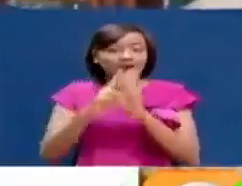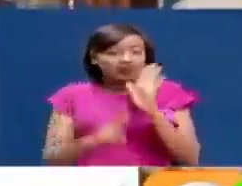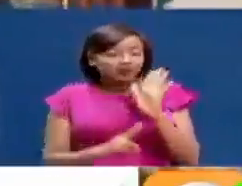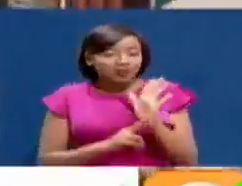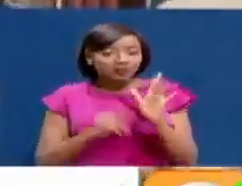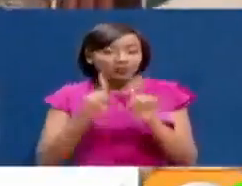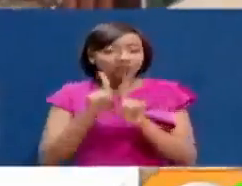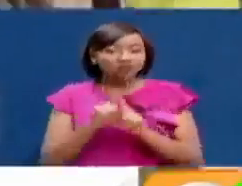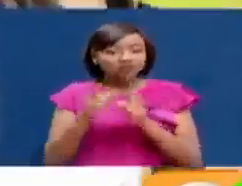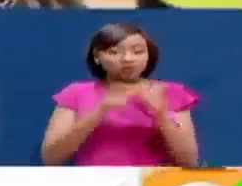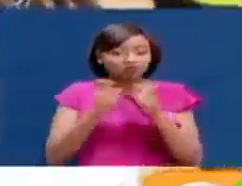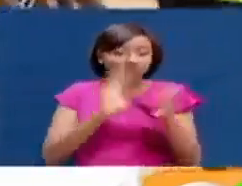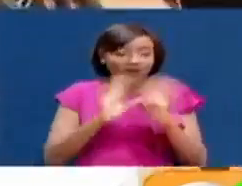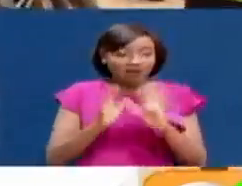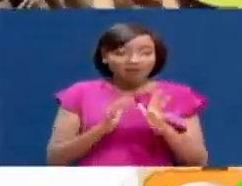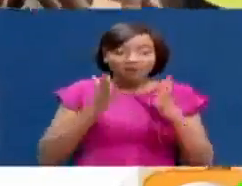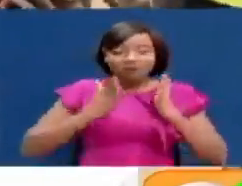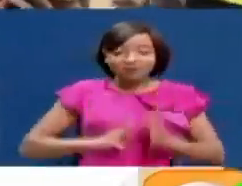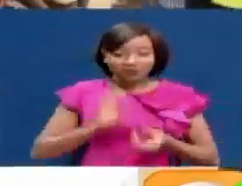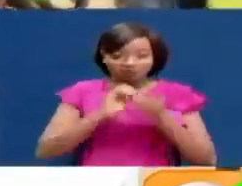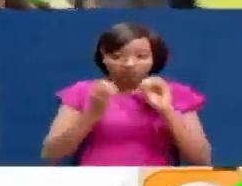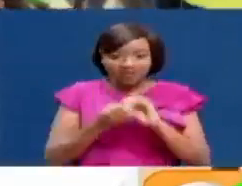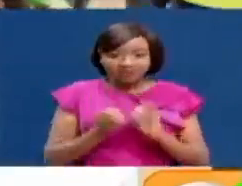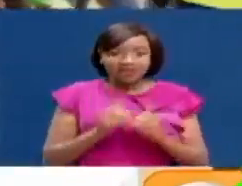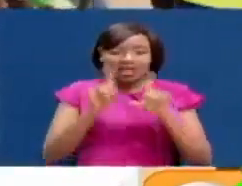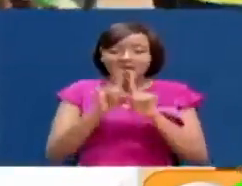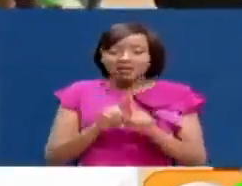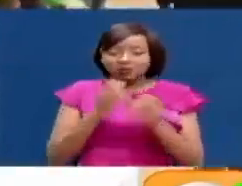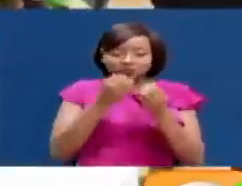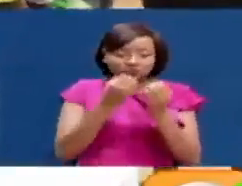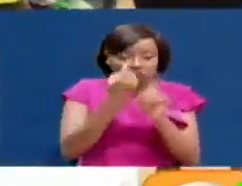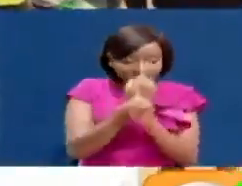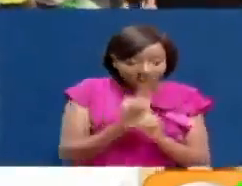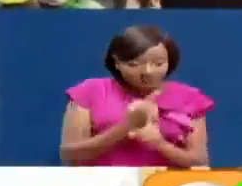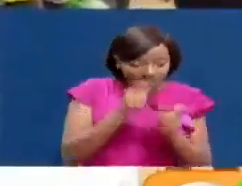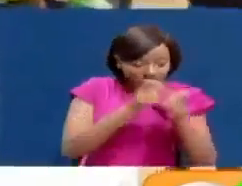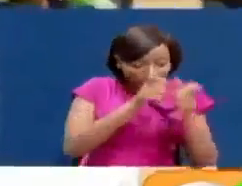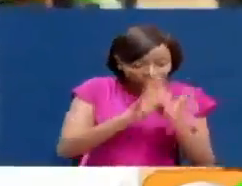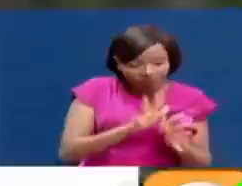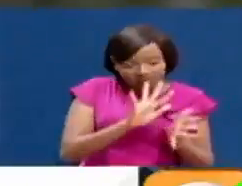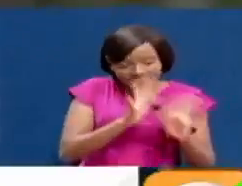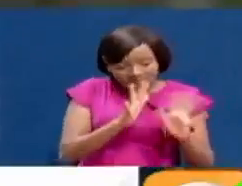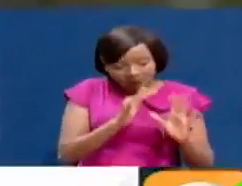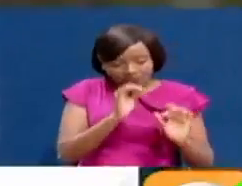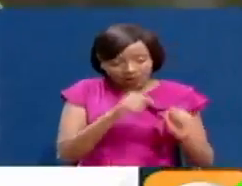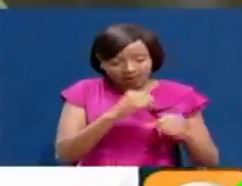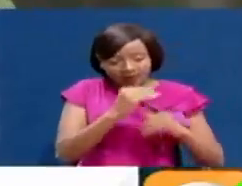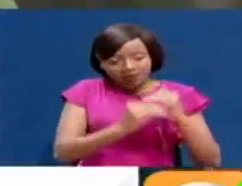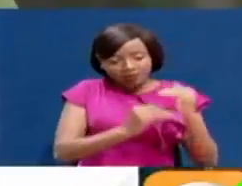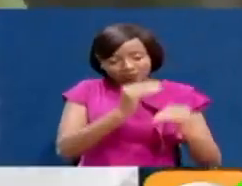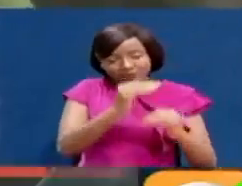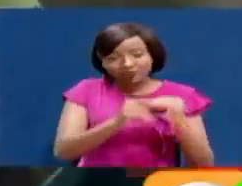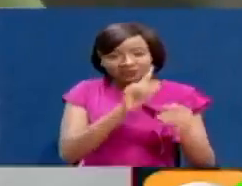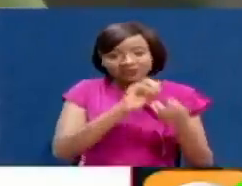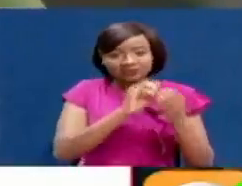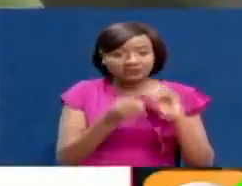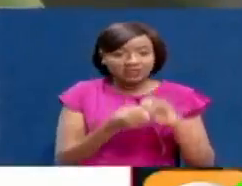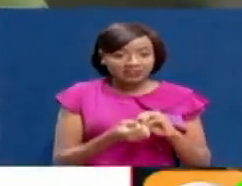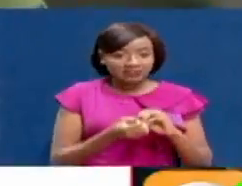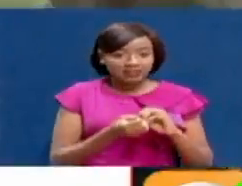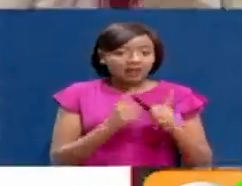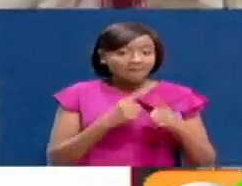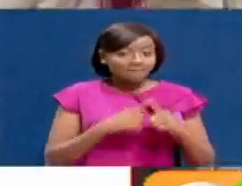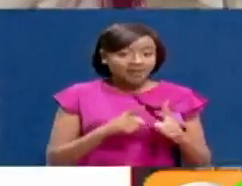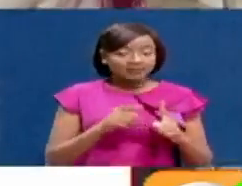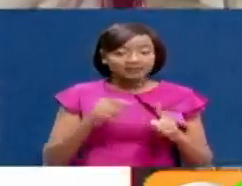of personal data, provides for rights of data subject and obligations of data controllers and processors. The current pandemic is bound